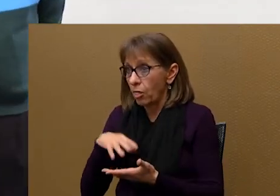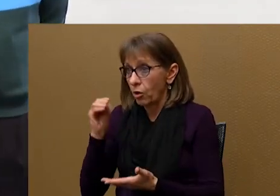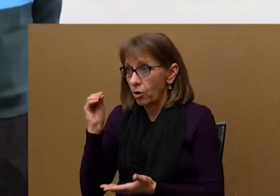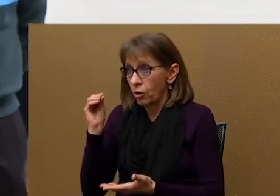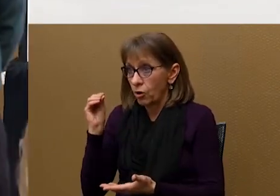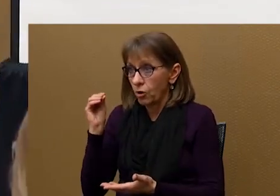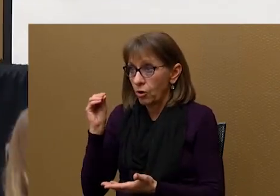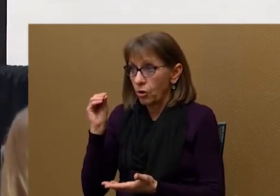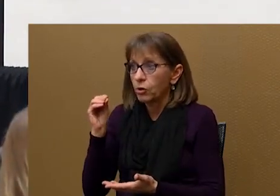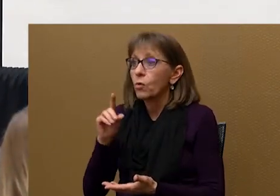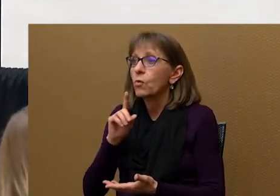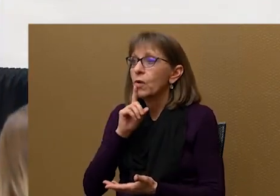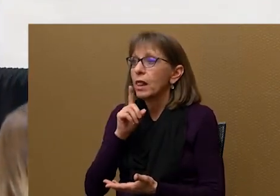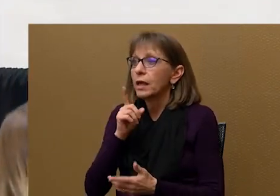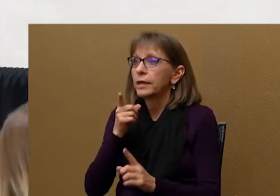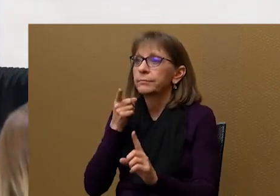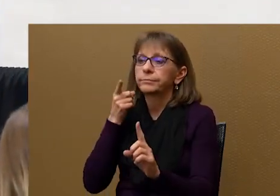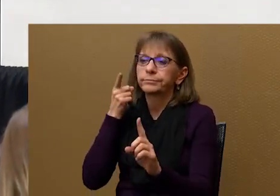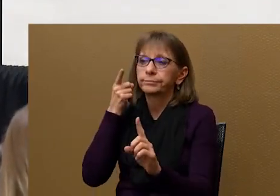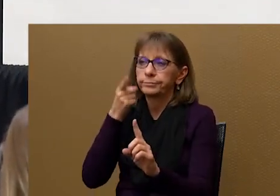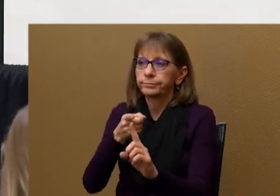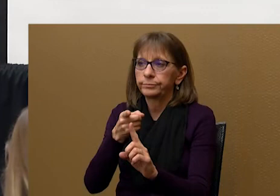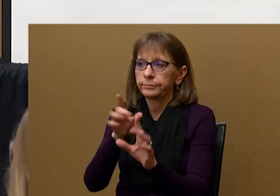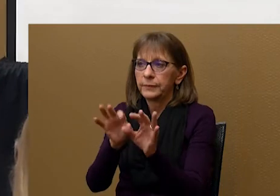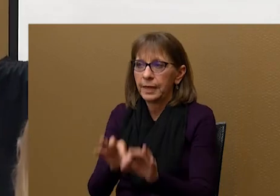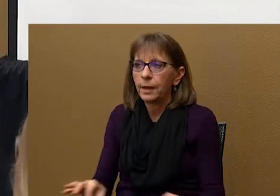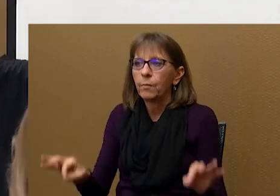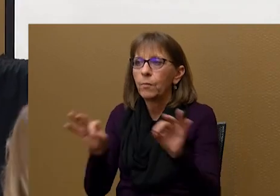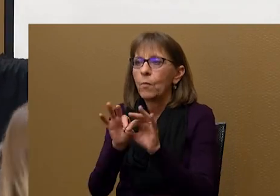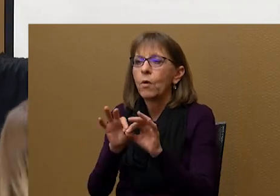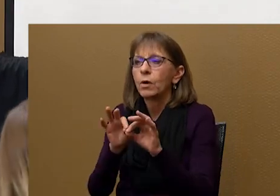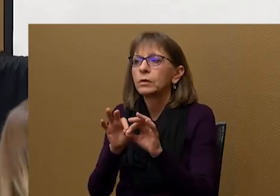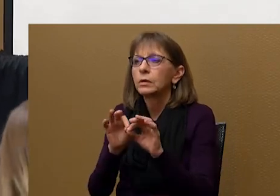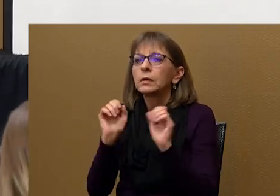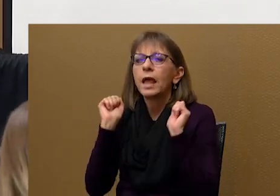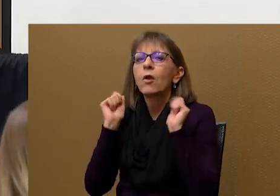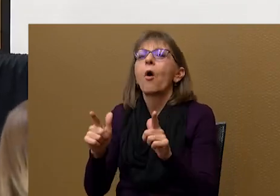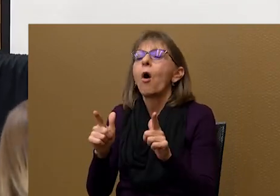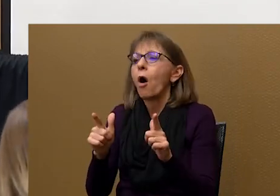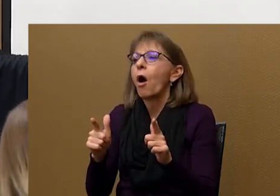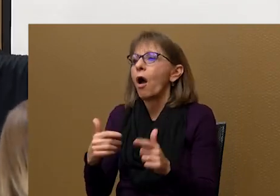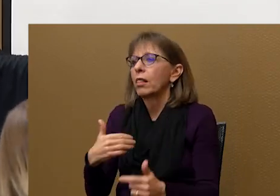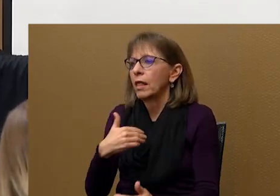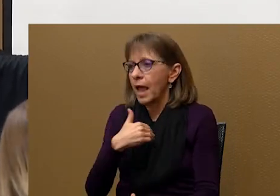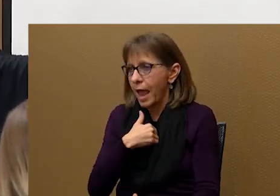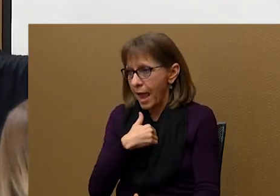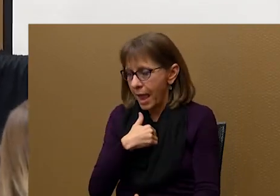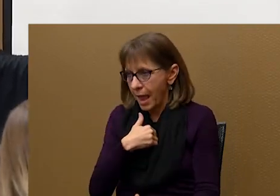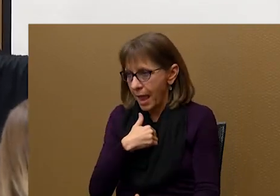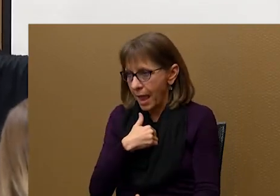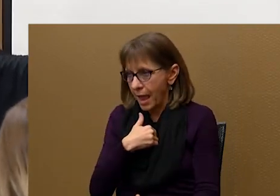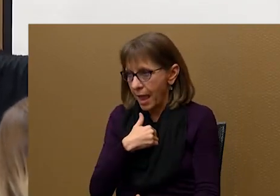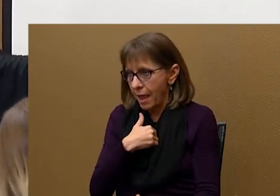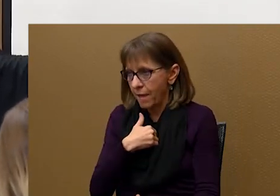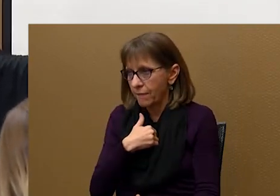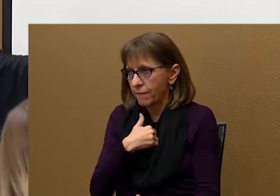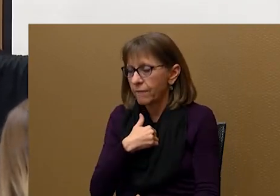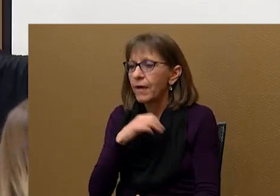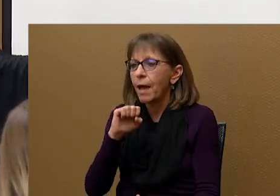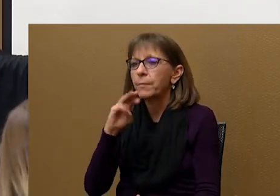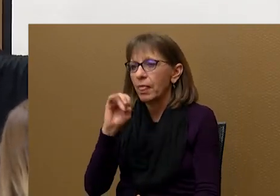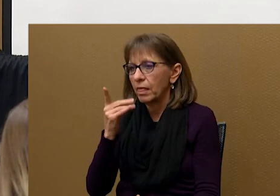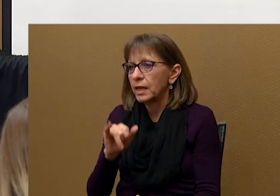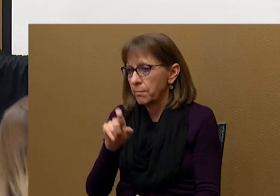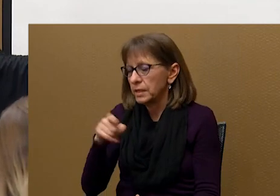Really, what I learned is that what is important in all of this is